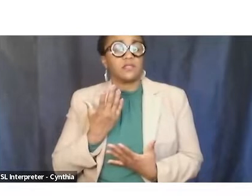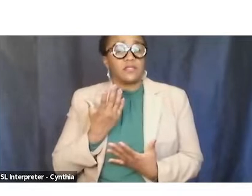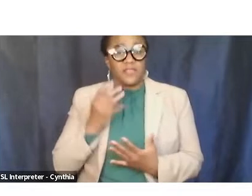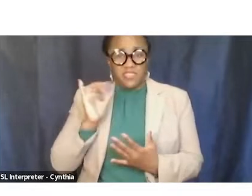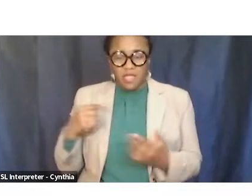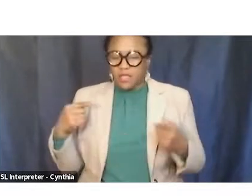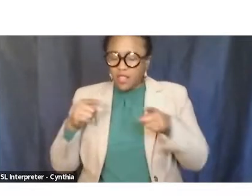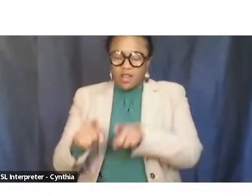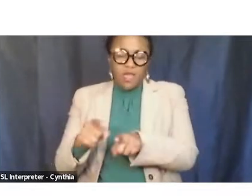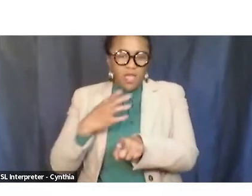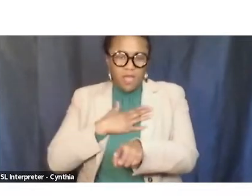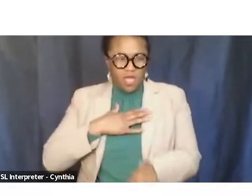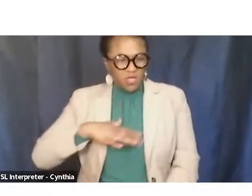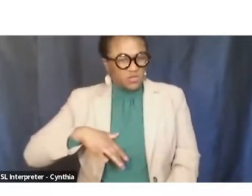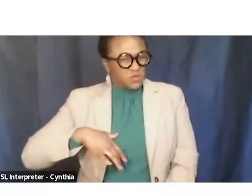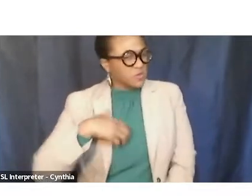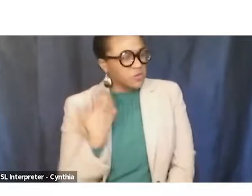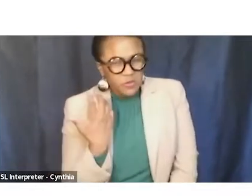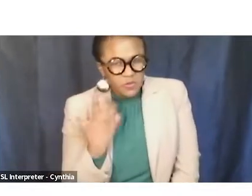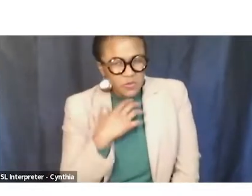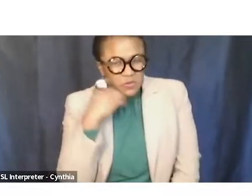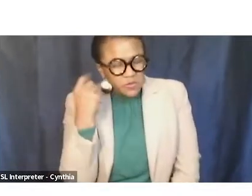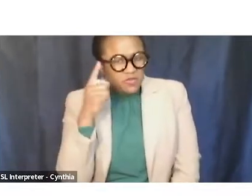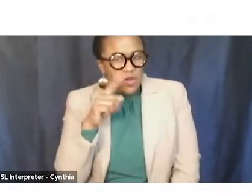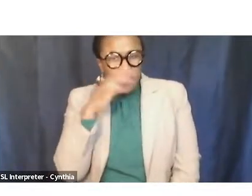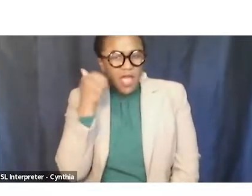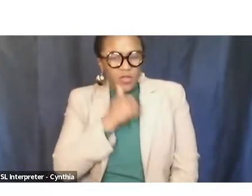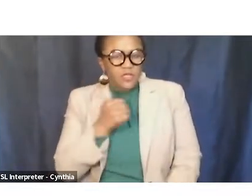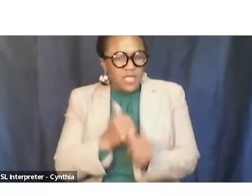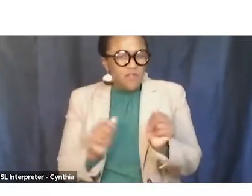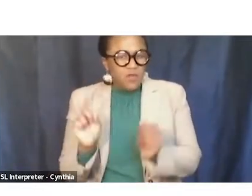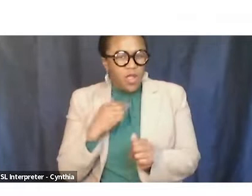aligned with my righteous indignation for Black girls everywhere. I searched on.